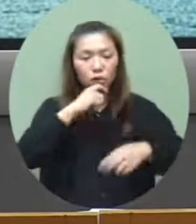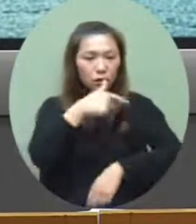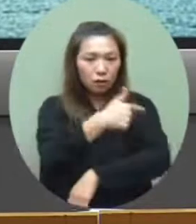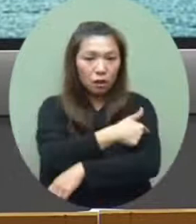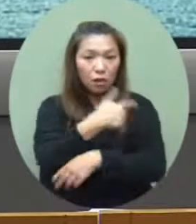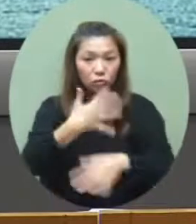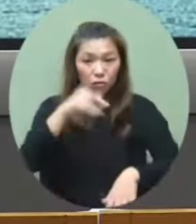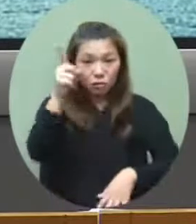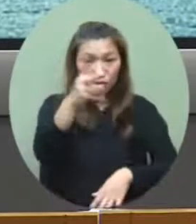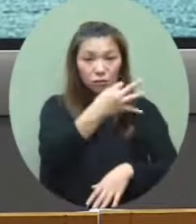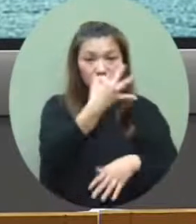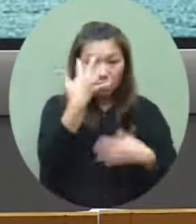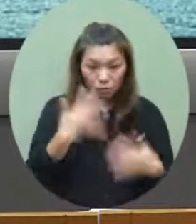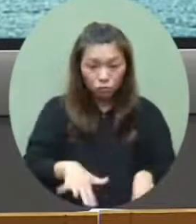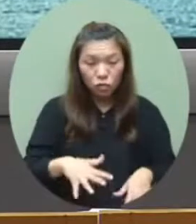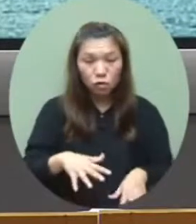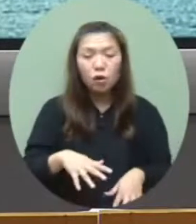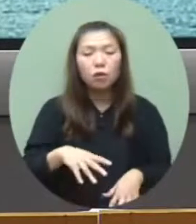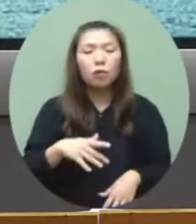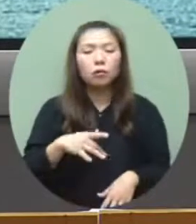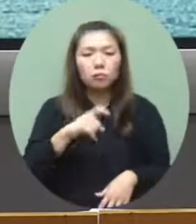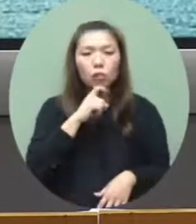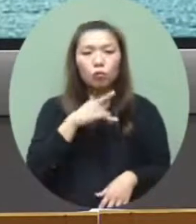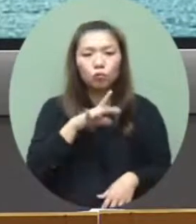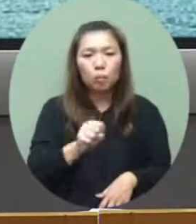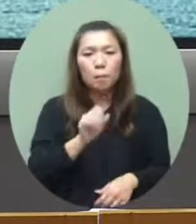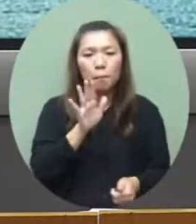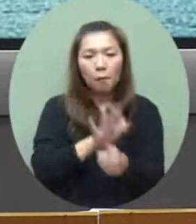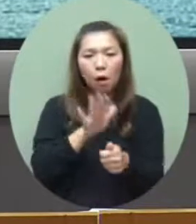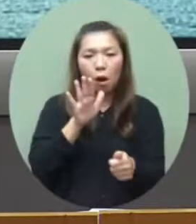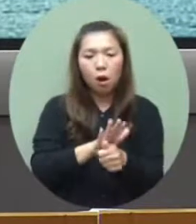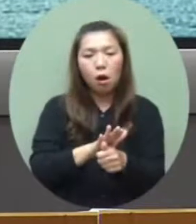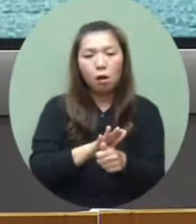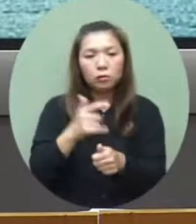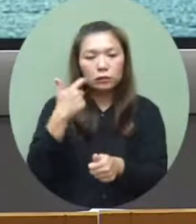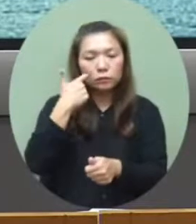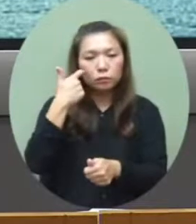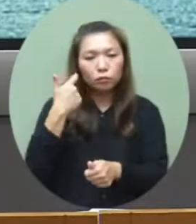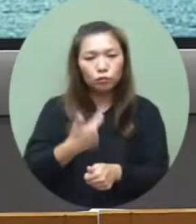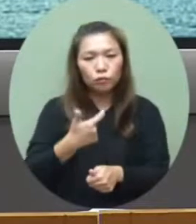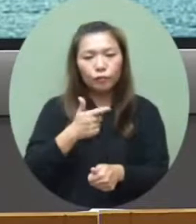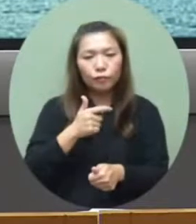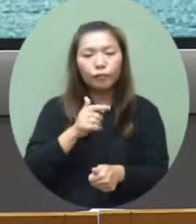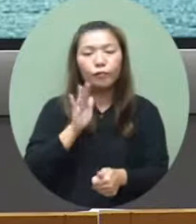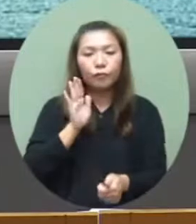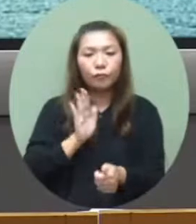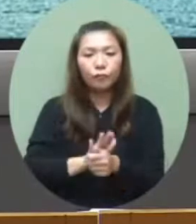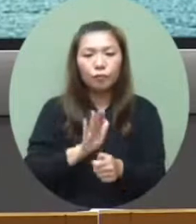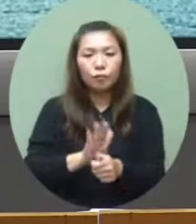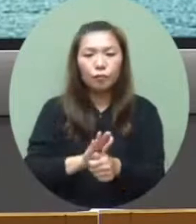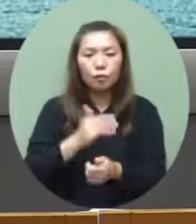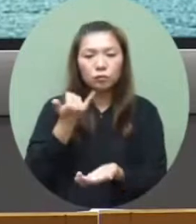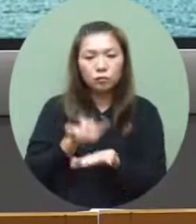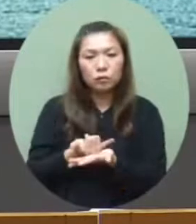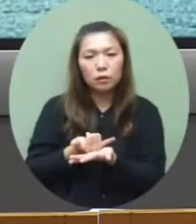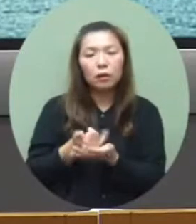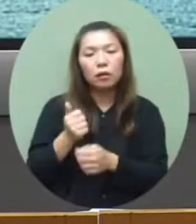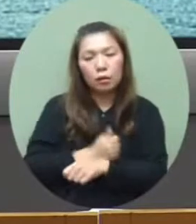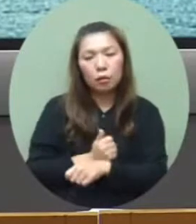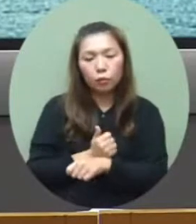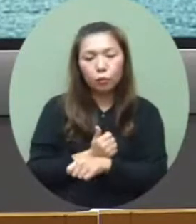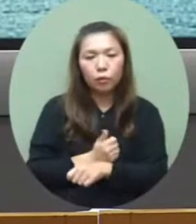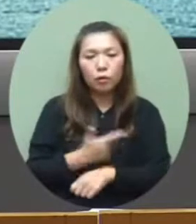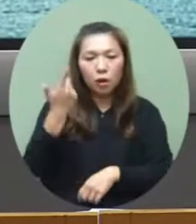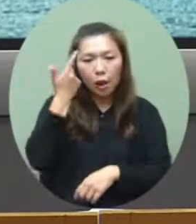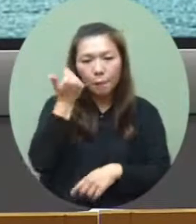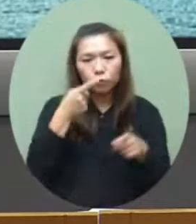So if you have 3 shots of the vaccination, it would be effective against serious cases